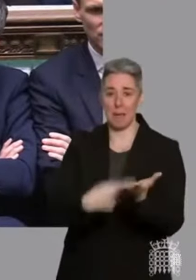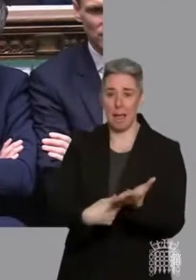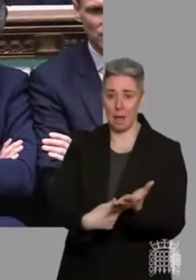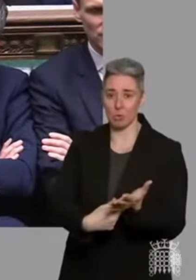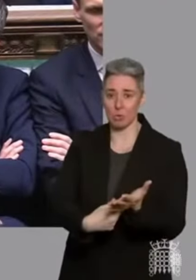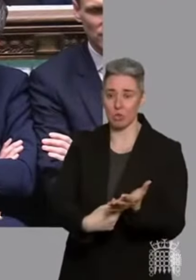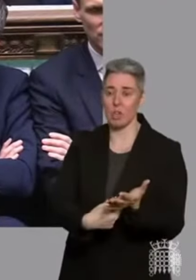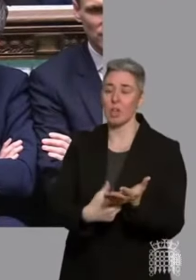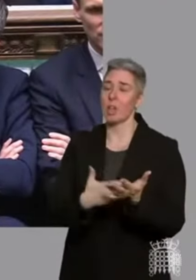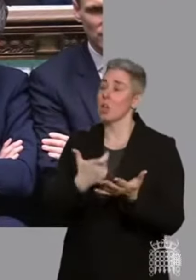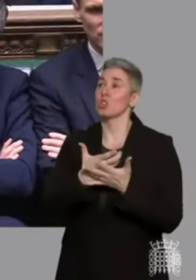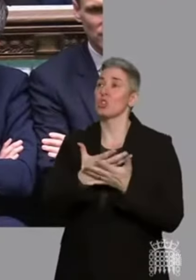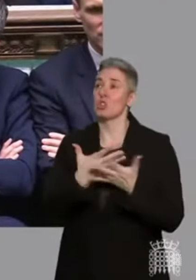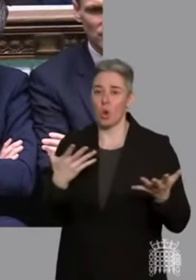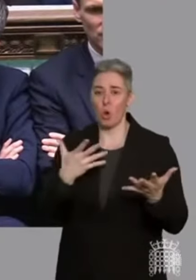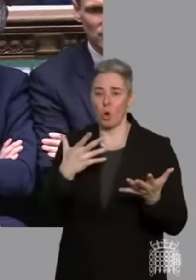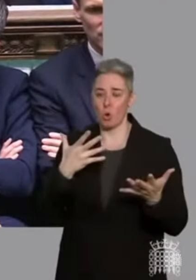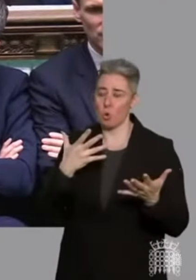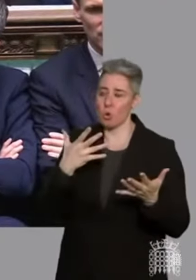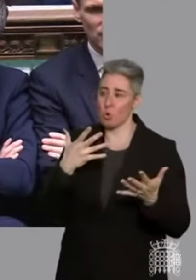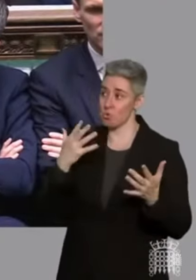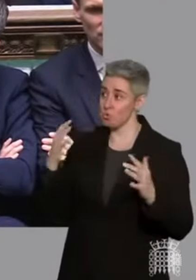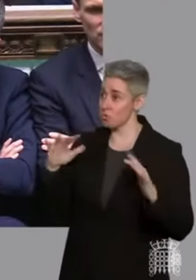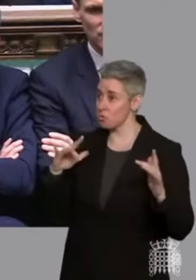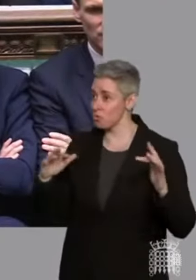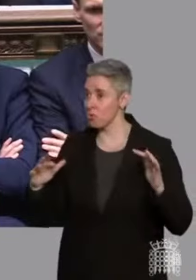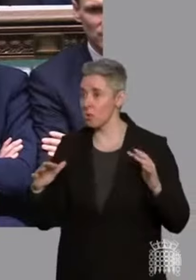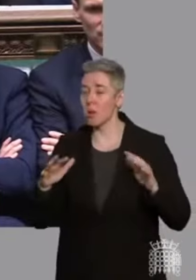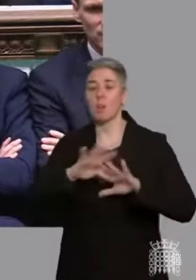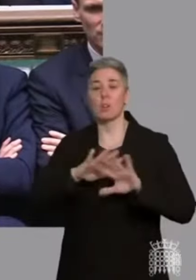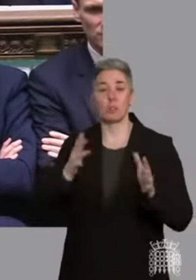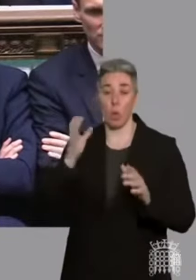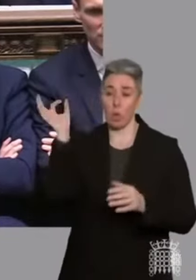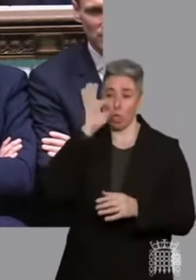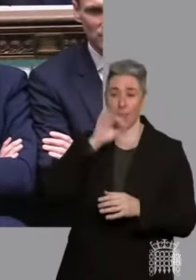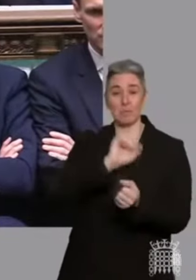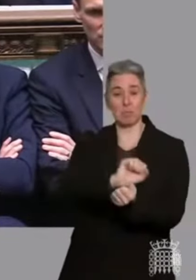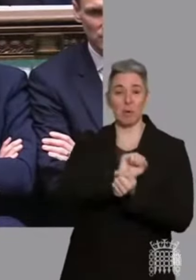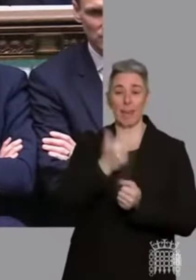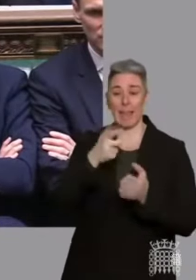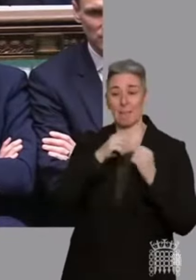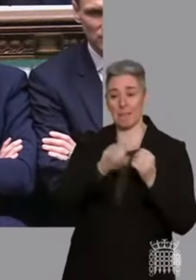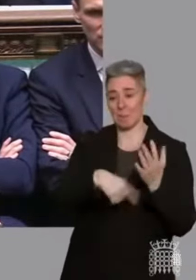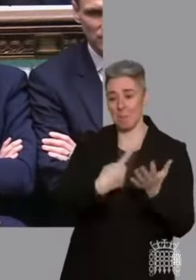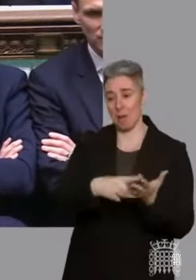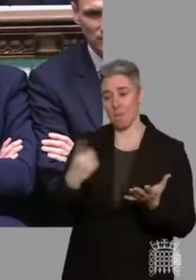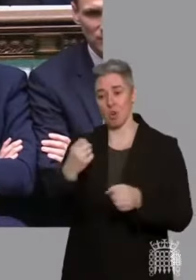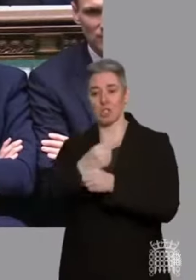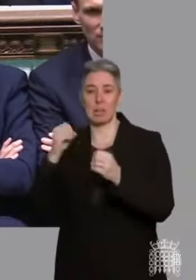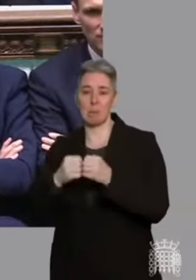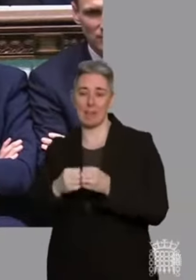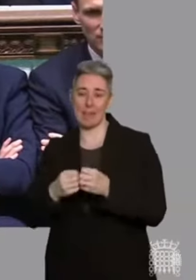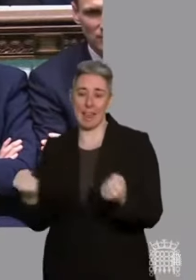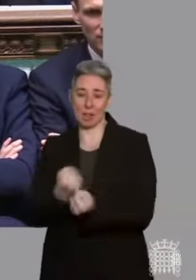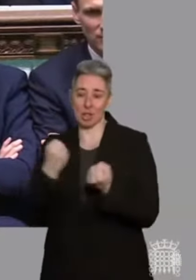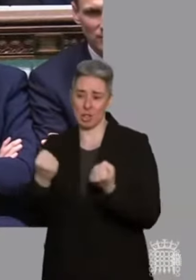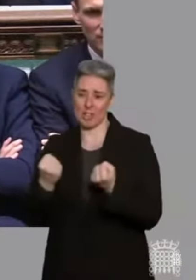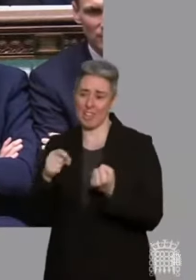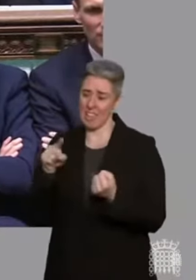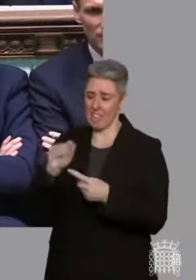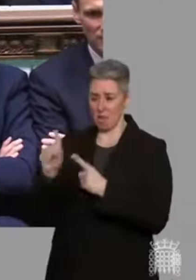billion for GB Energy, a vanity project that is not great, not British, and does not produce